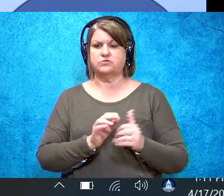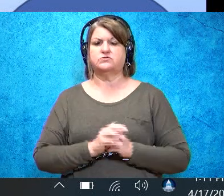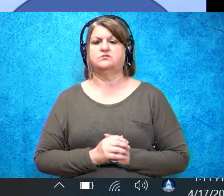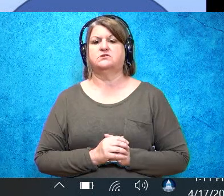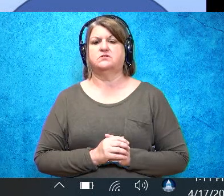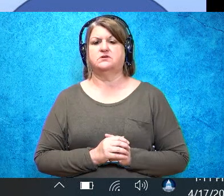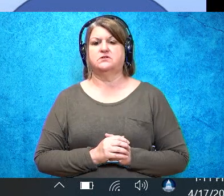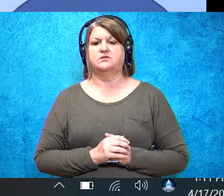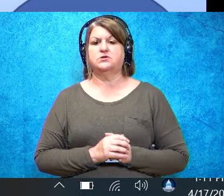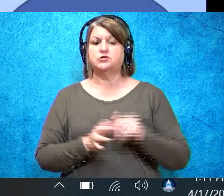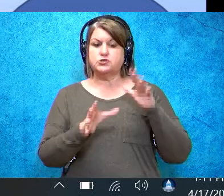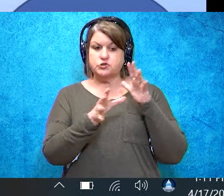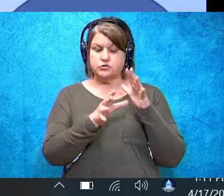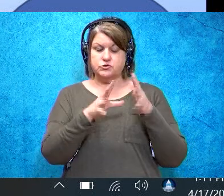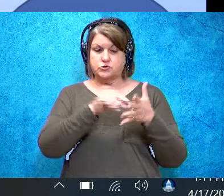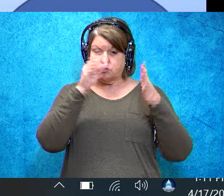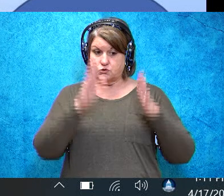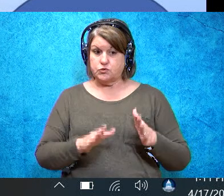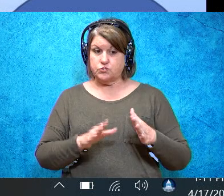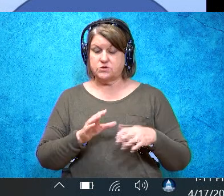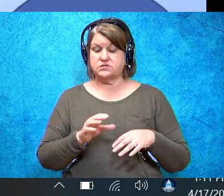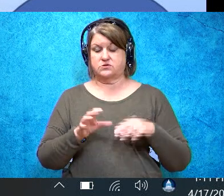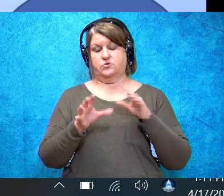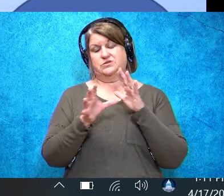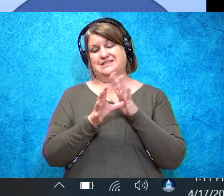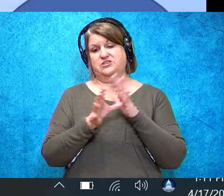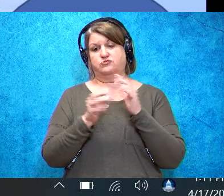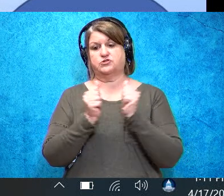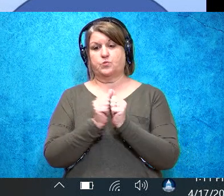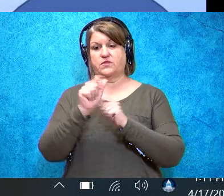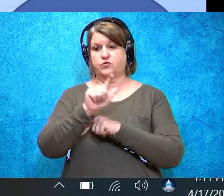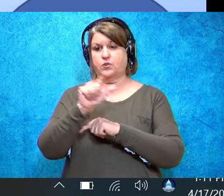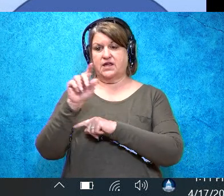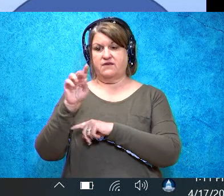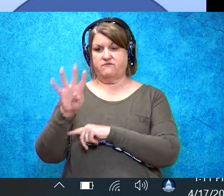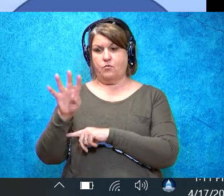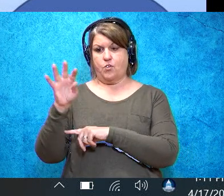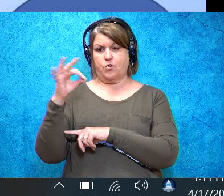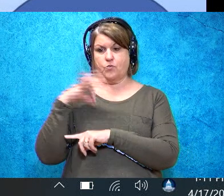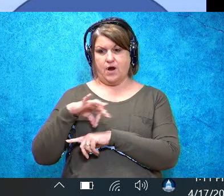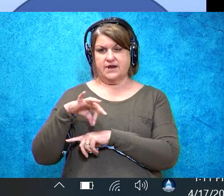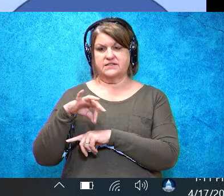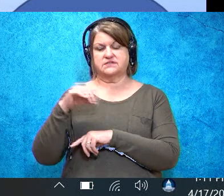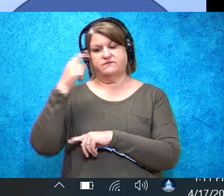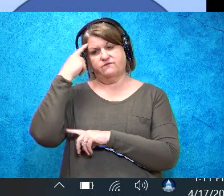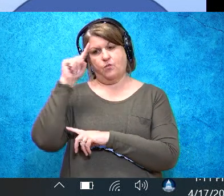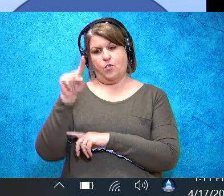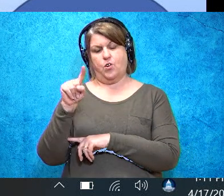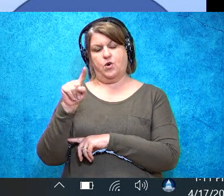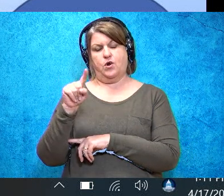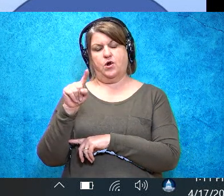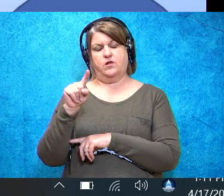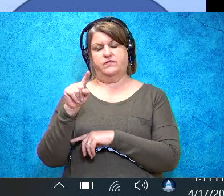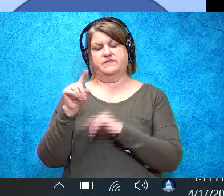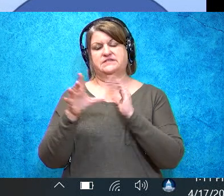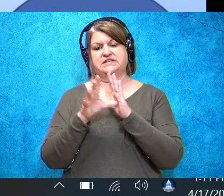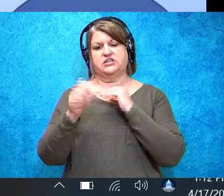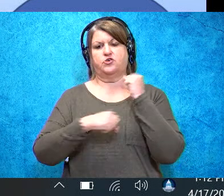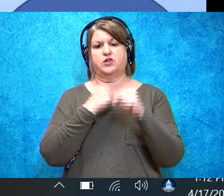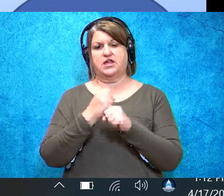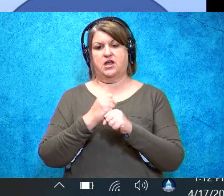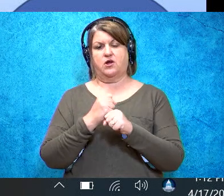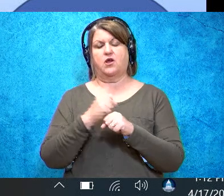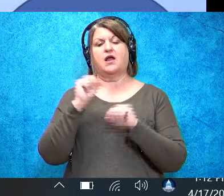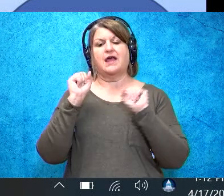Students or seniors with at least 24 credits prior to the start of the school year qualify